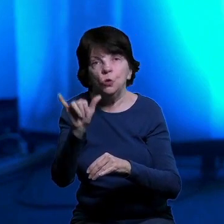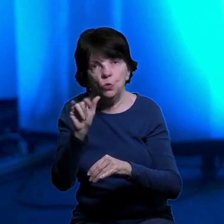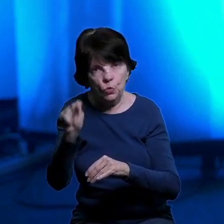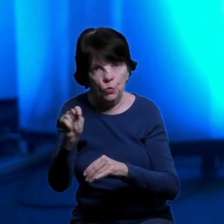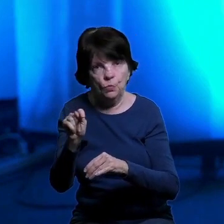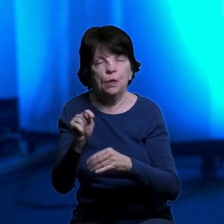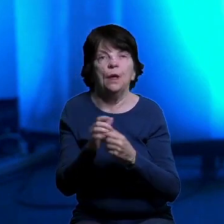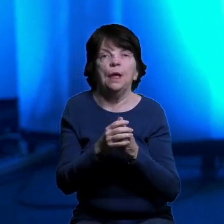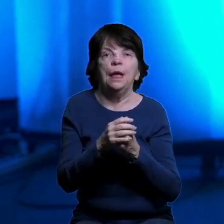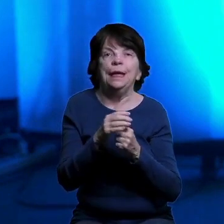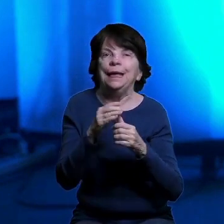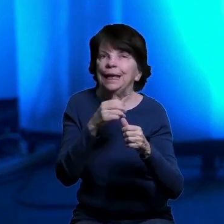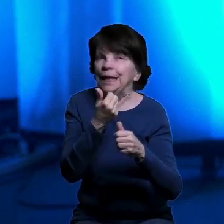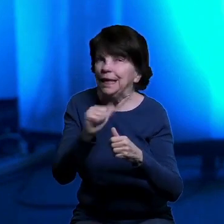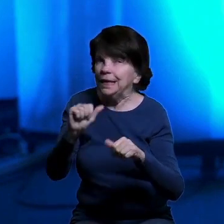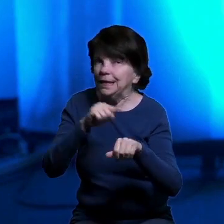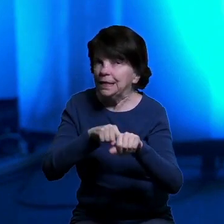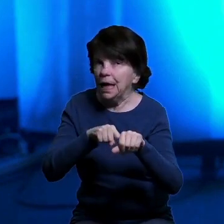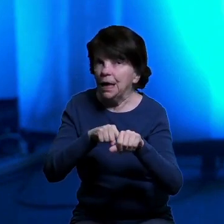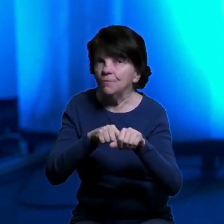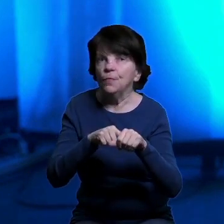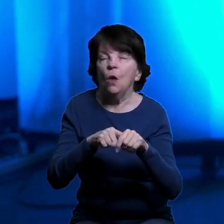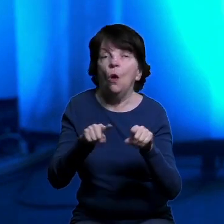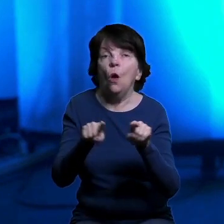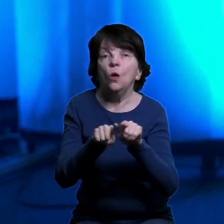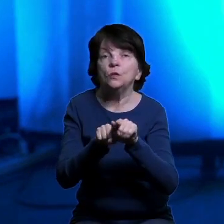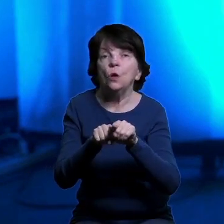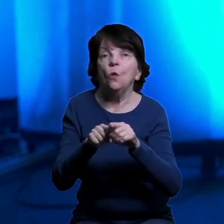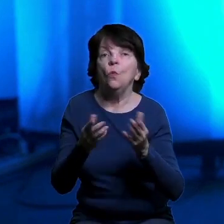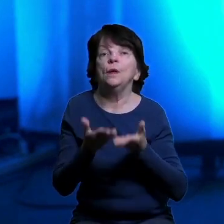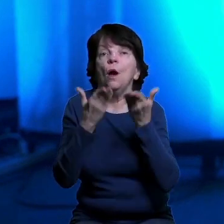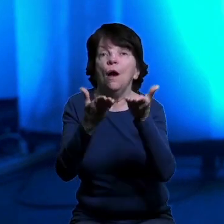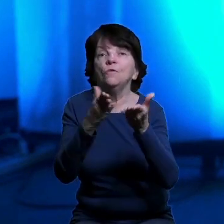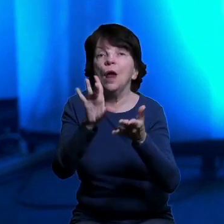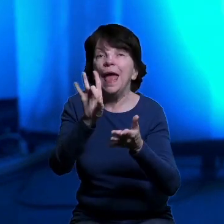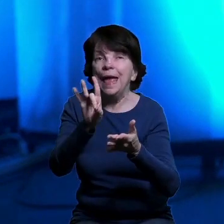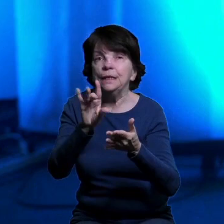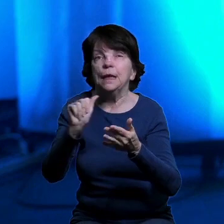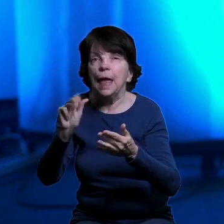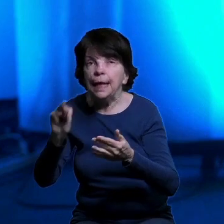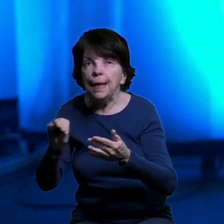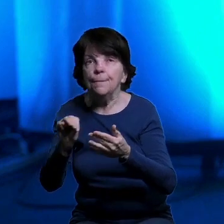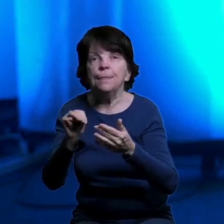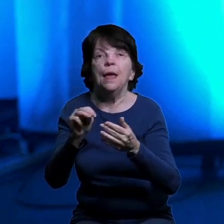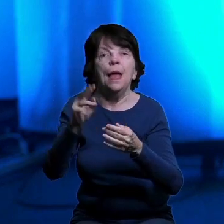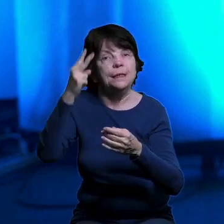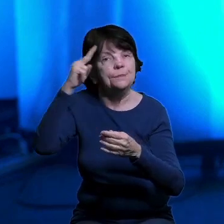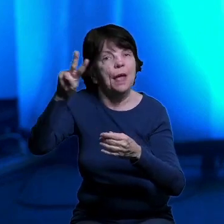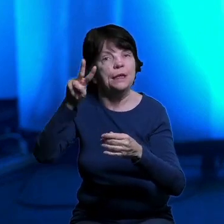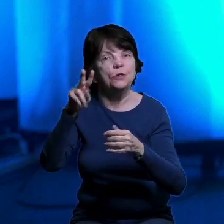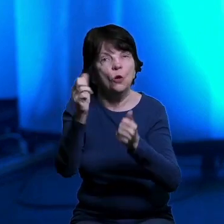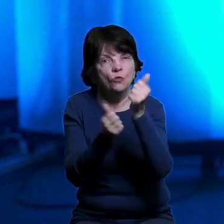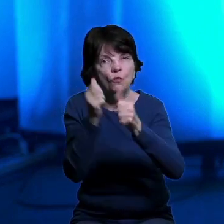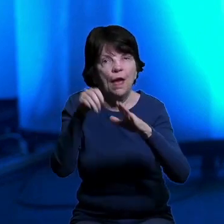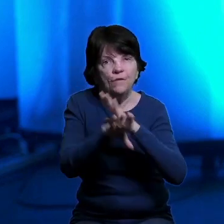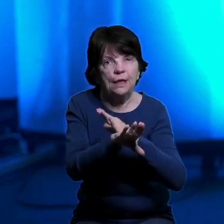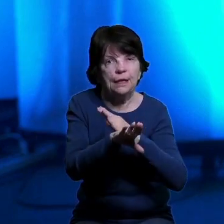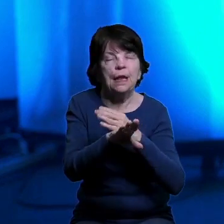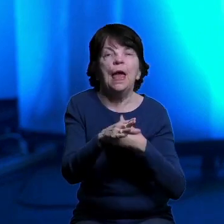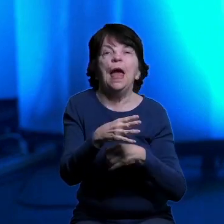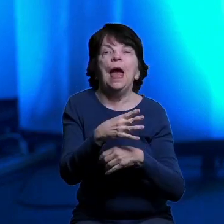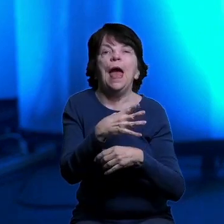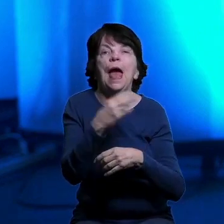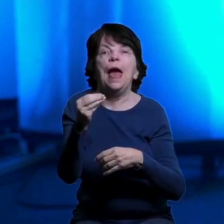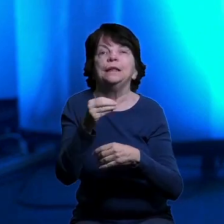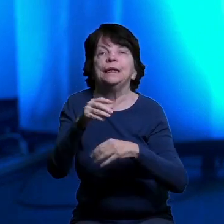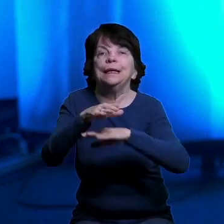week. And we offer an 8 a.m. Spanish drive-in service and a 10 a.m. English driving service. We want